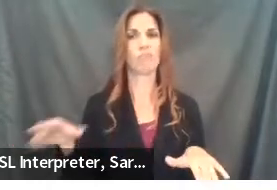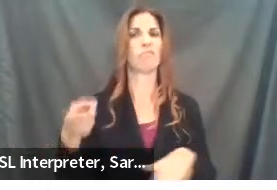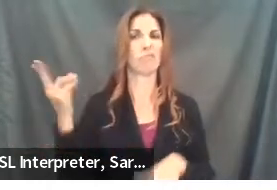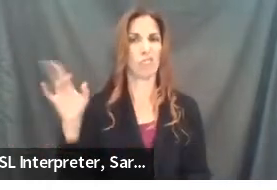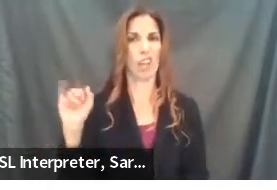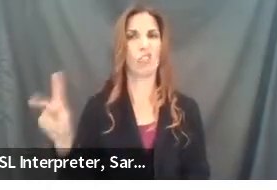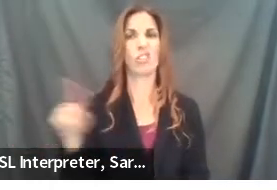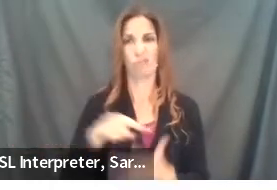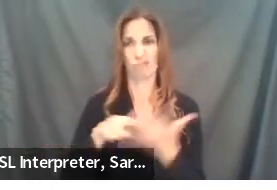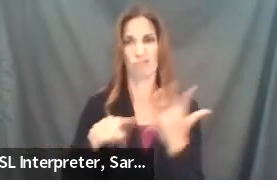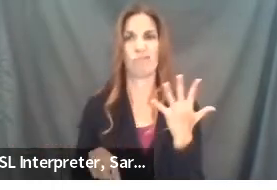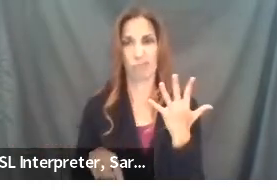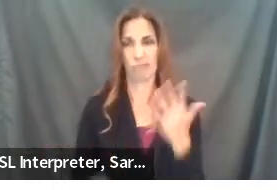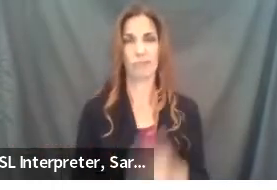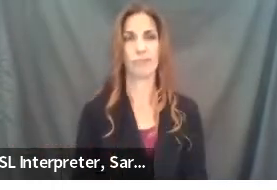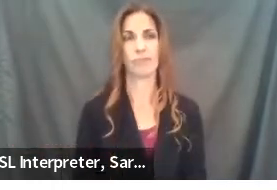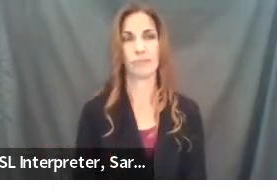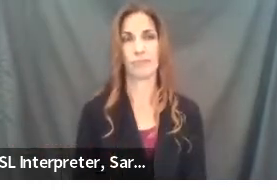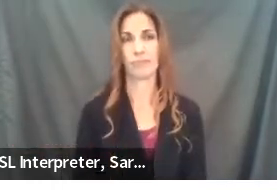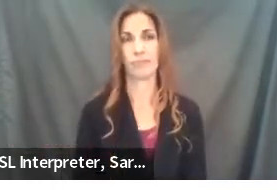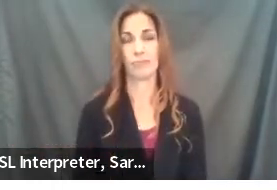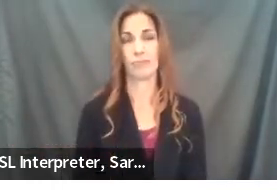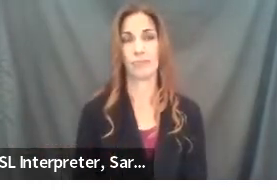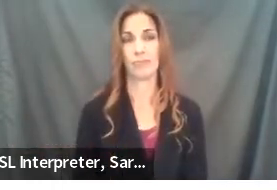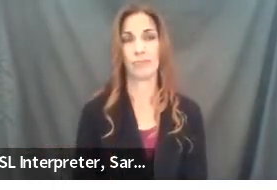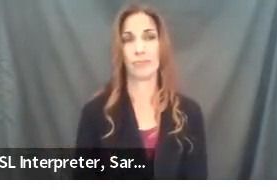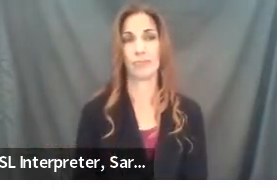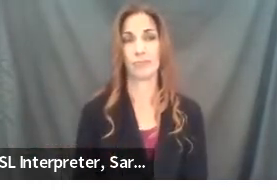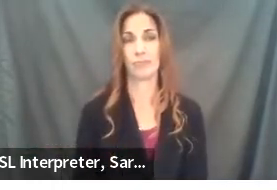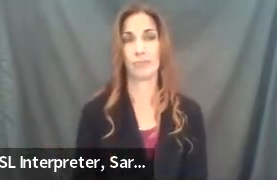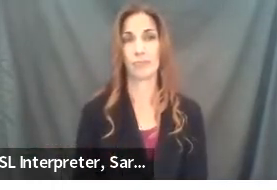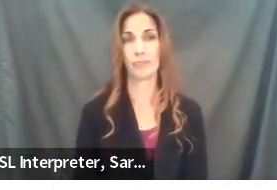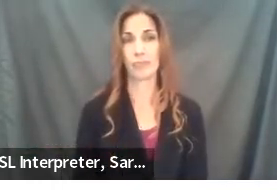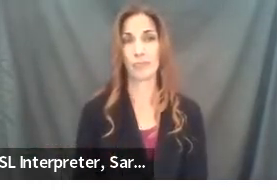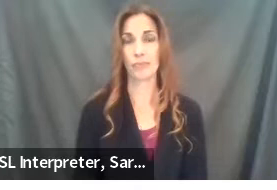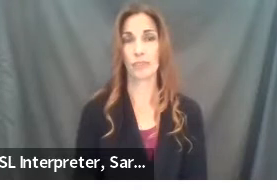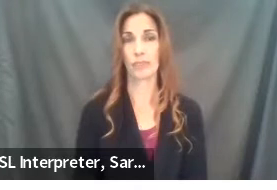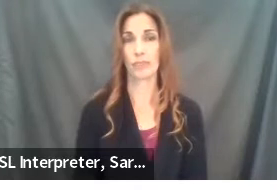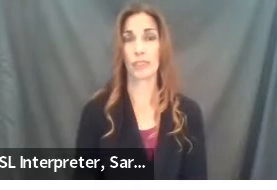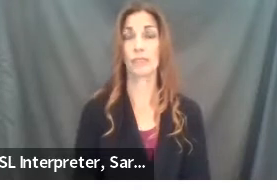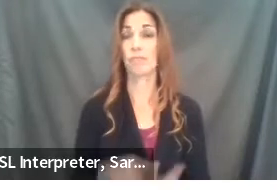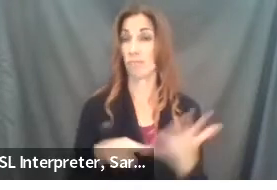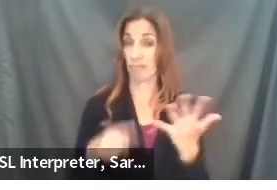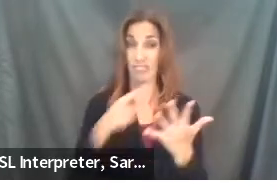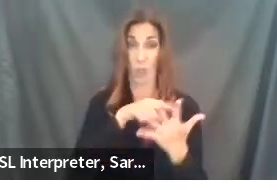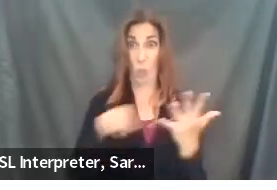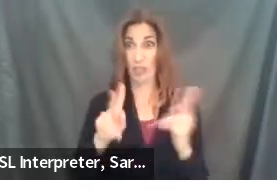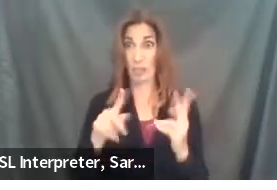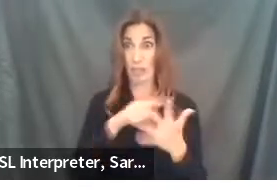So anyone experiencing any sicknesses should reach out to their primary doctor. It's